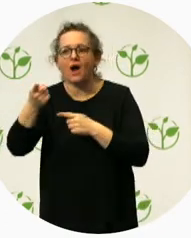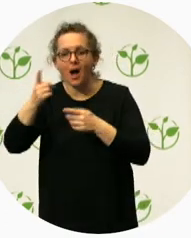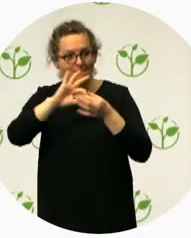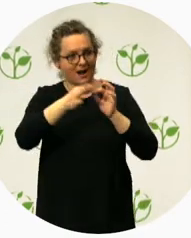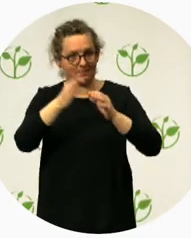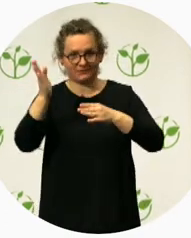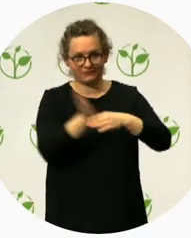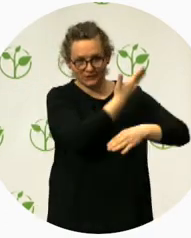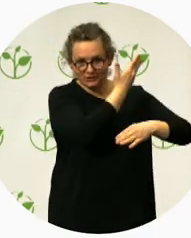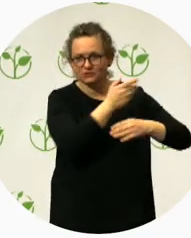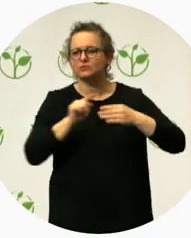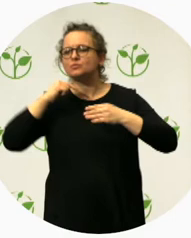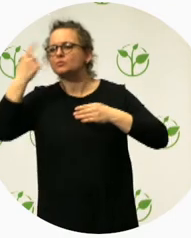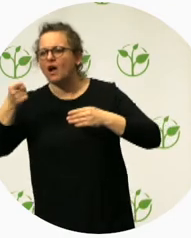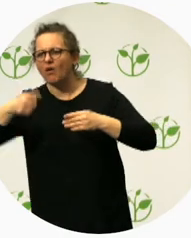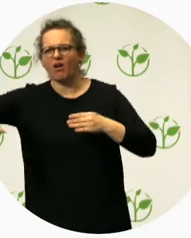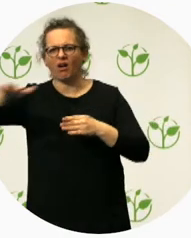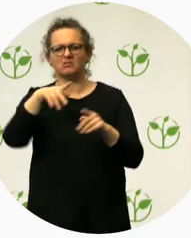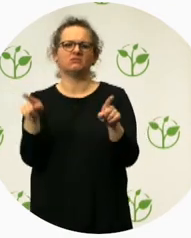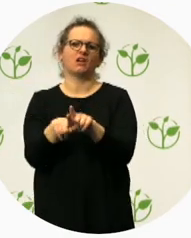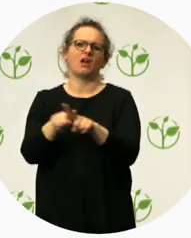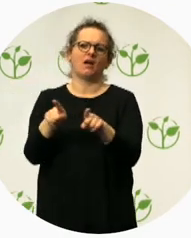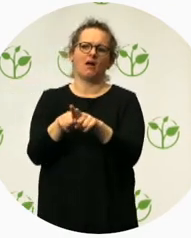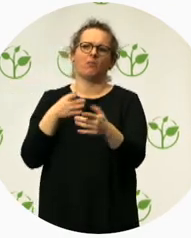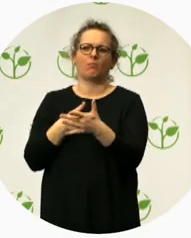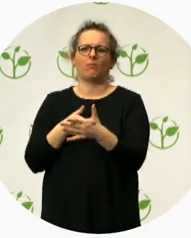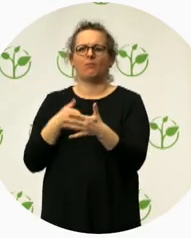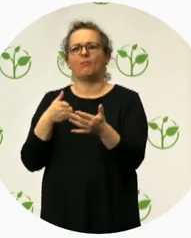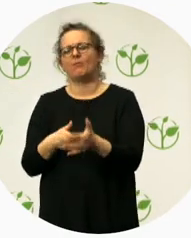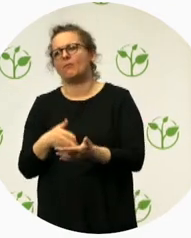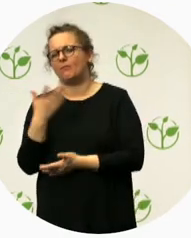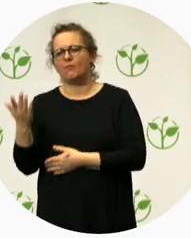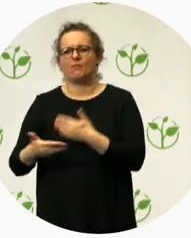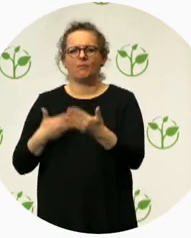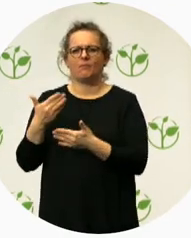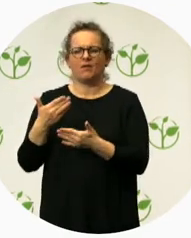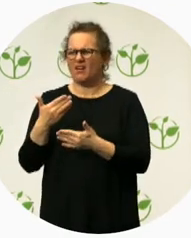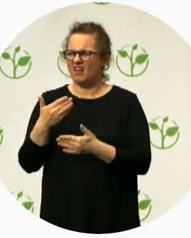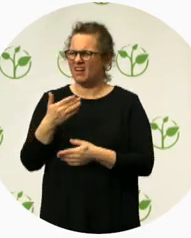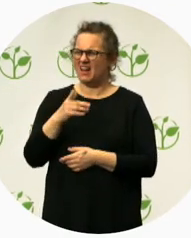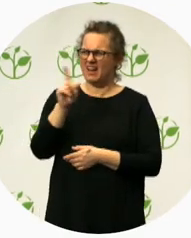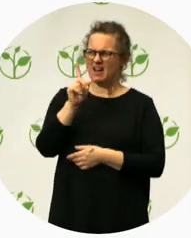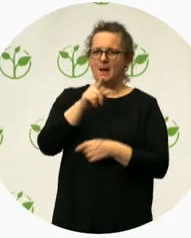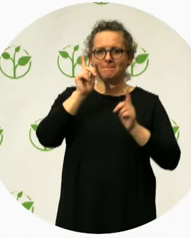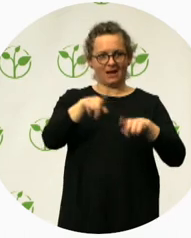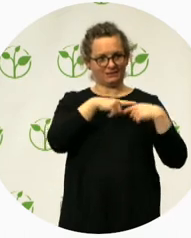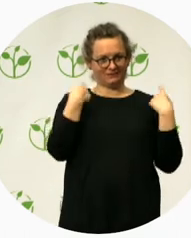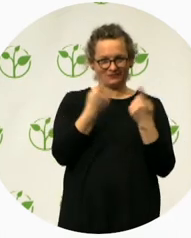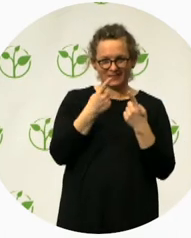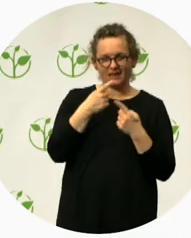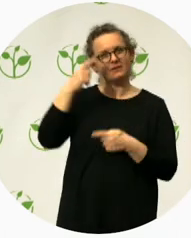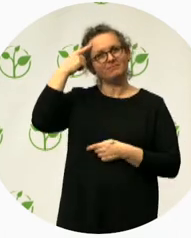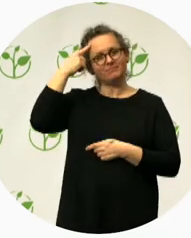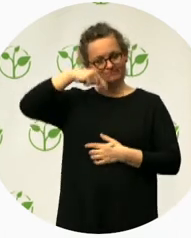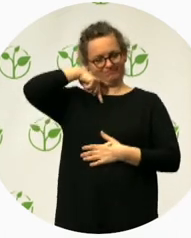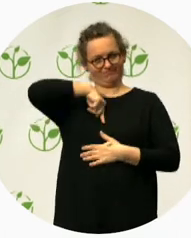lived, without changing our point of view, without changing our procedures, and